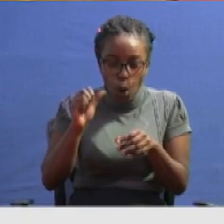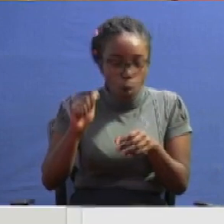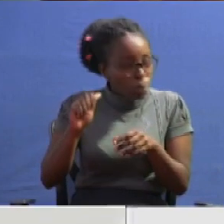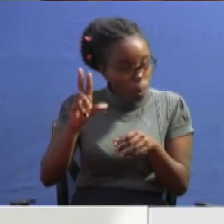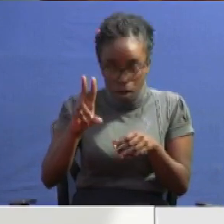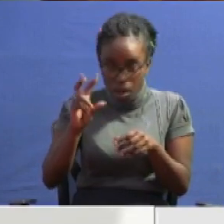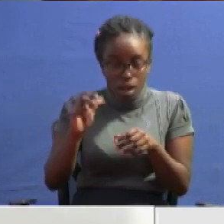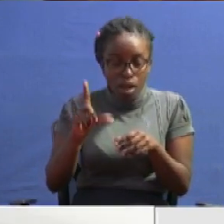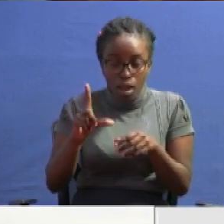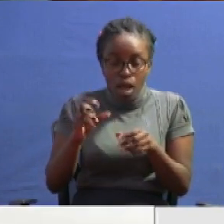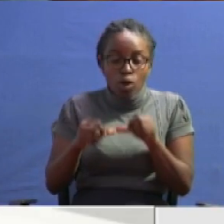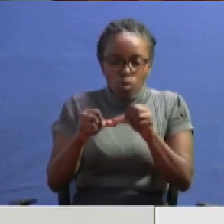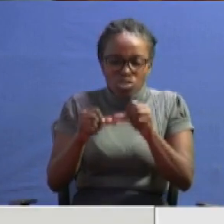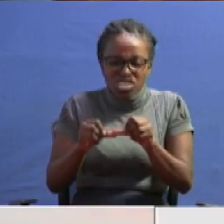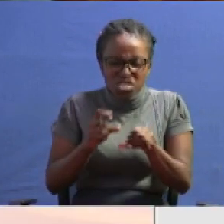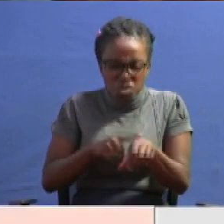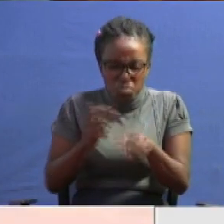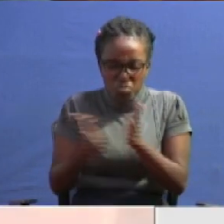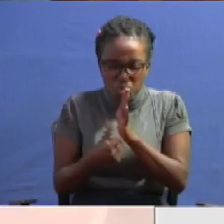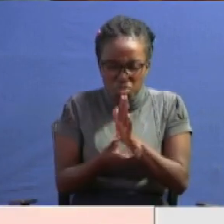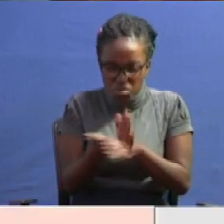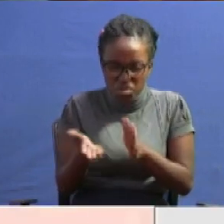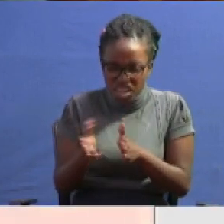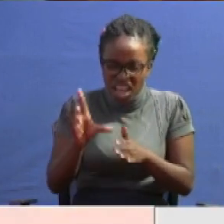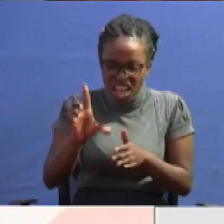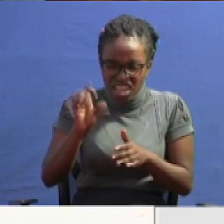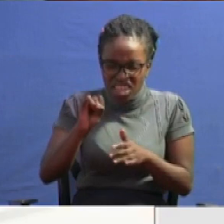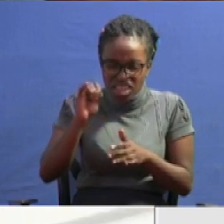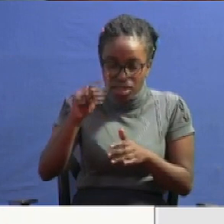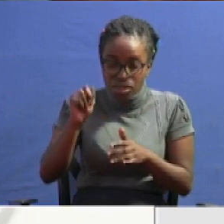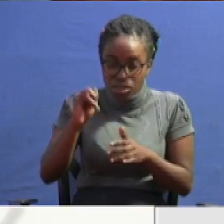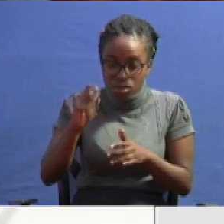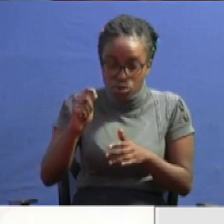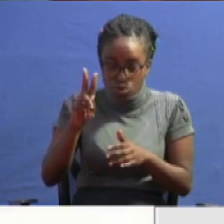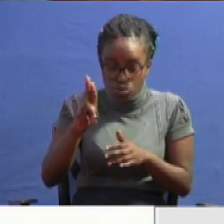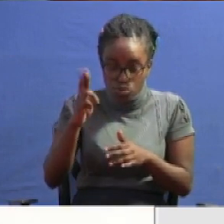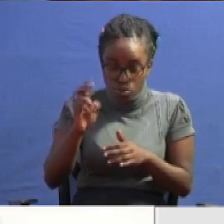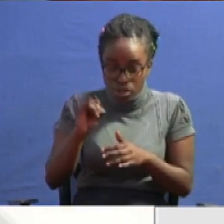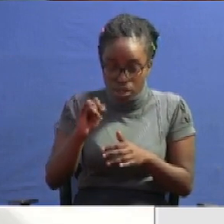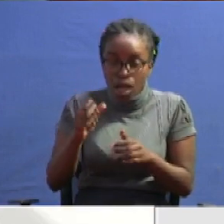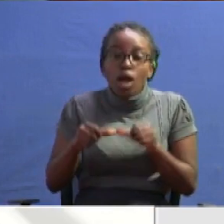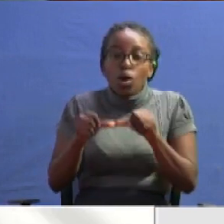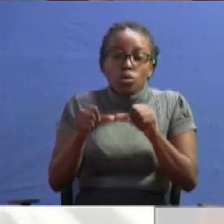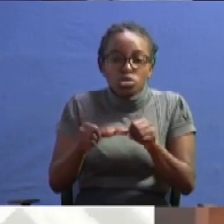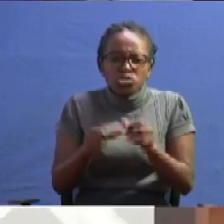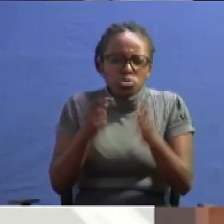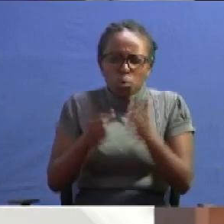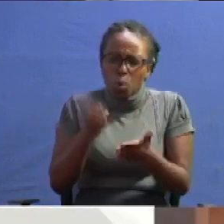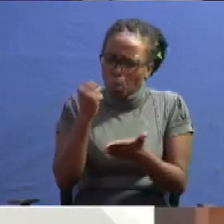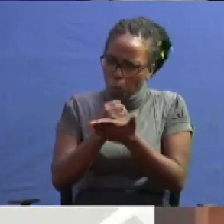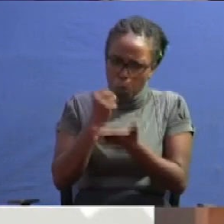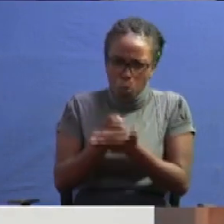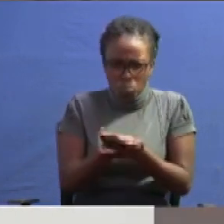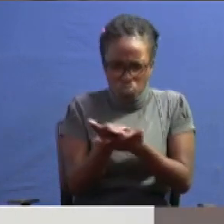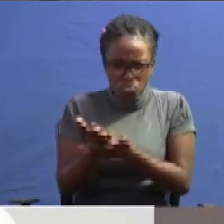for this scandal. However, Linturi is not the only one accused, as organizations such as National Cereals and Produce Board, the Kenya Bureau